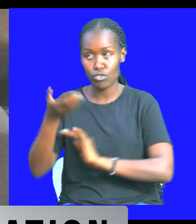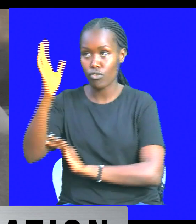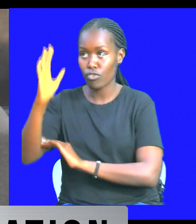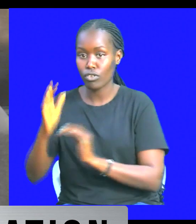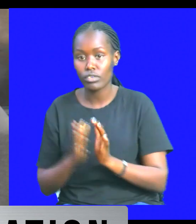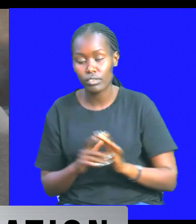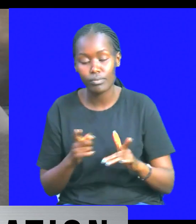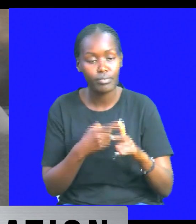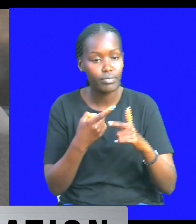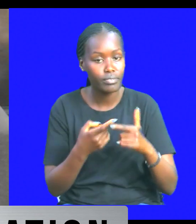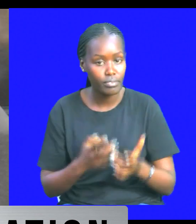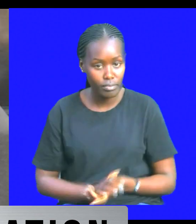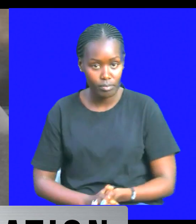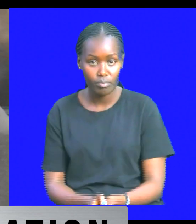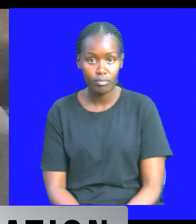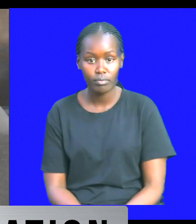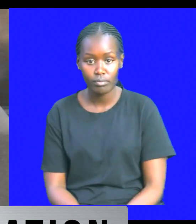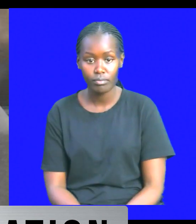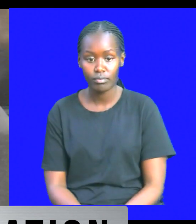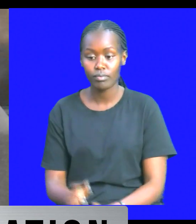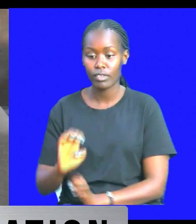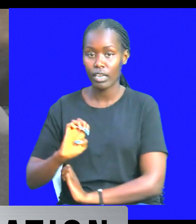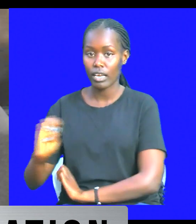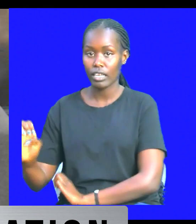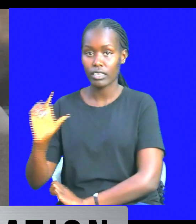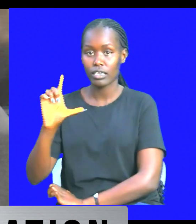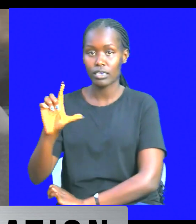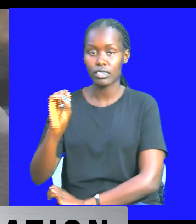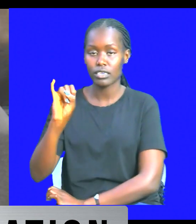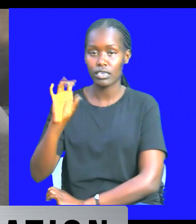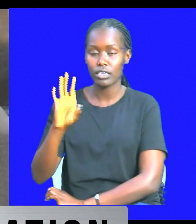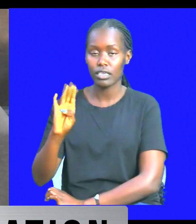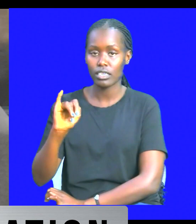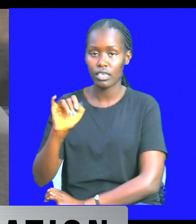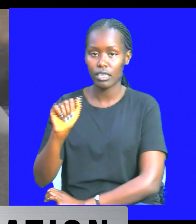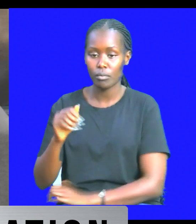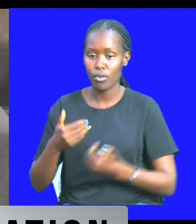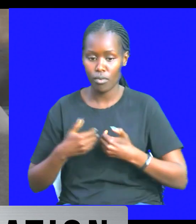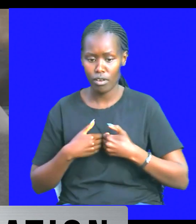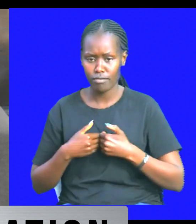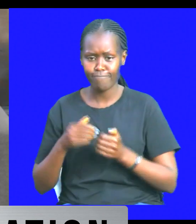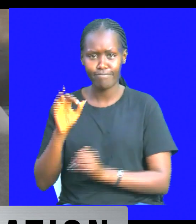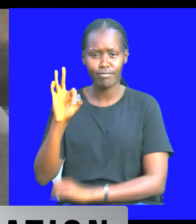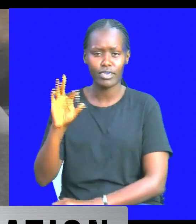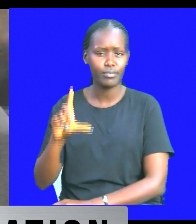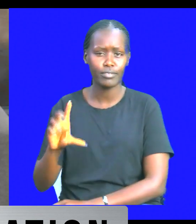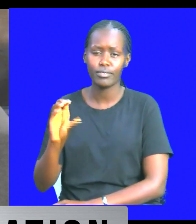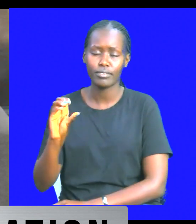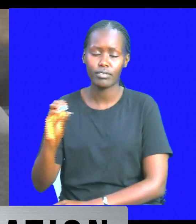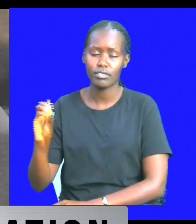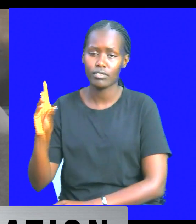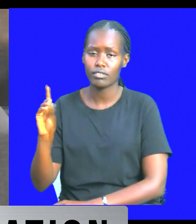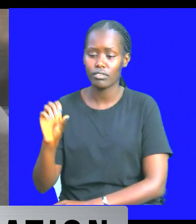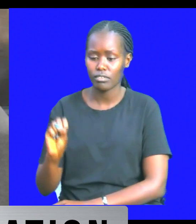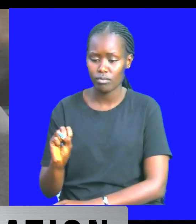And then East Libya kumetokea na floods. Yeah, very funny that you can